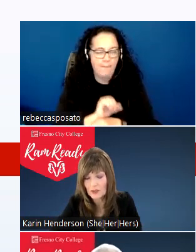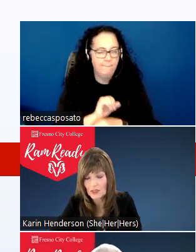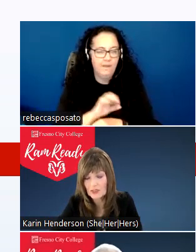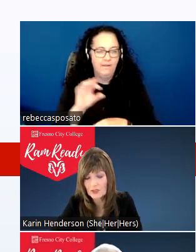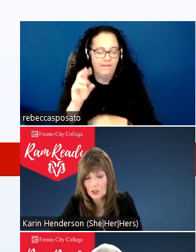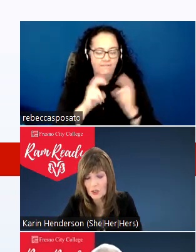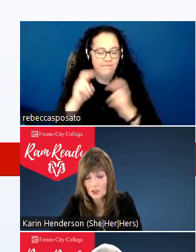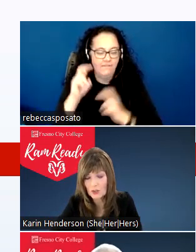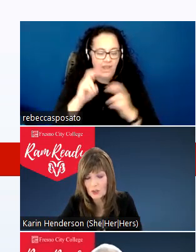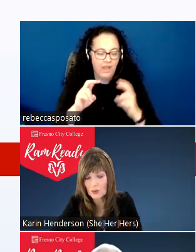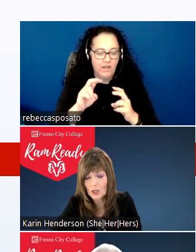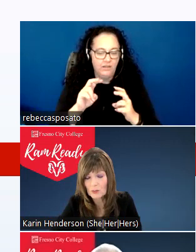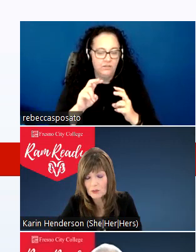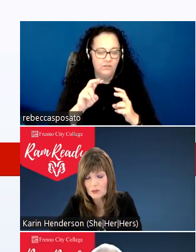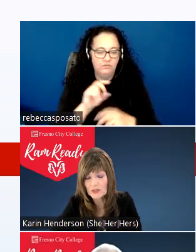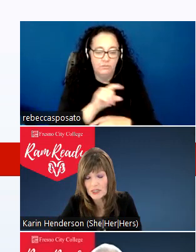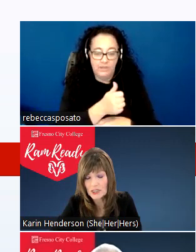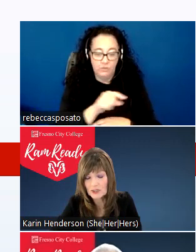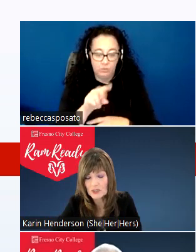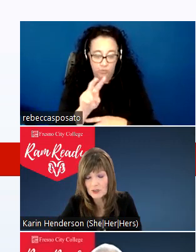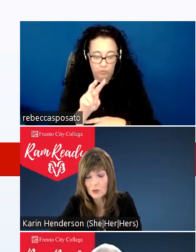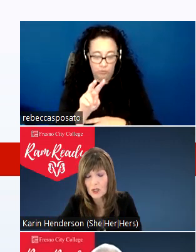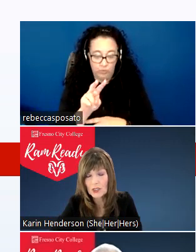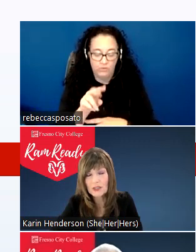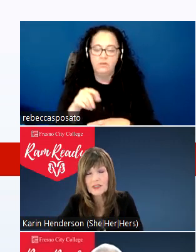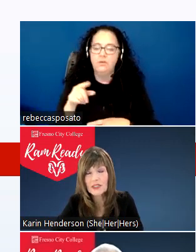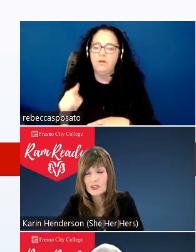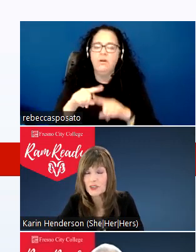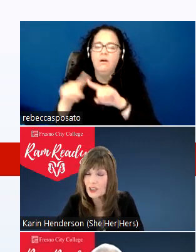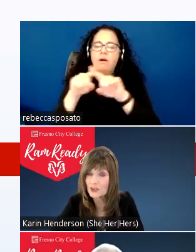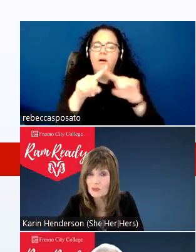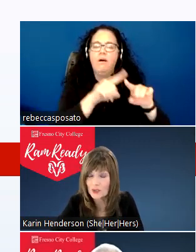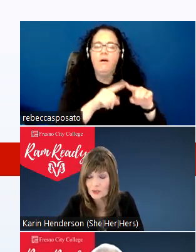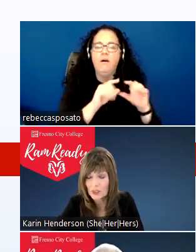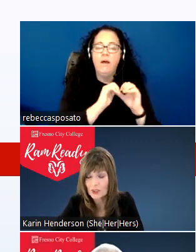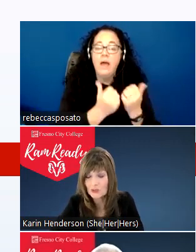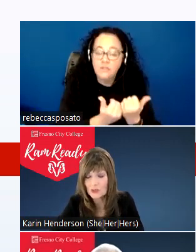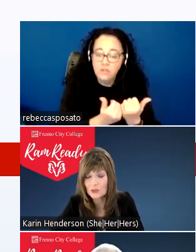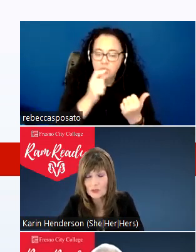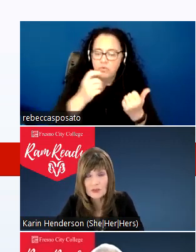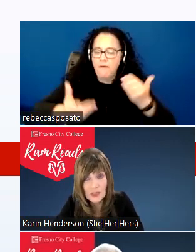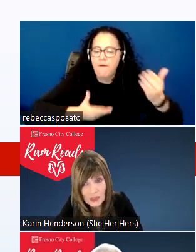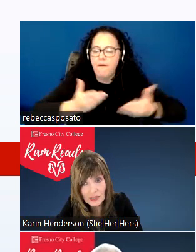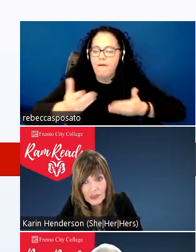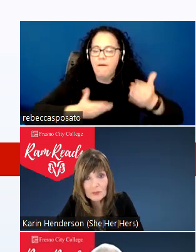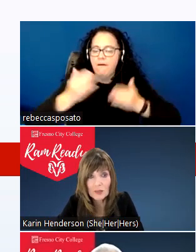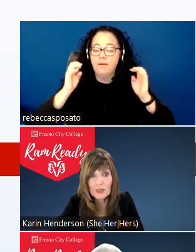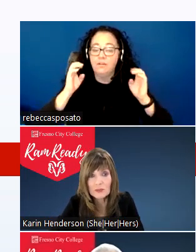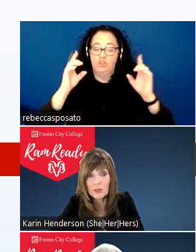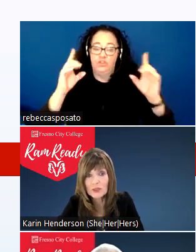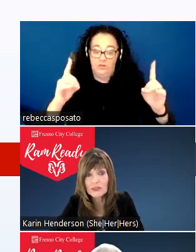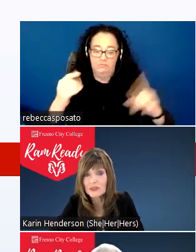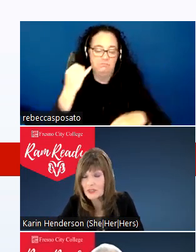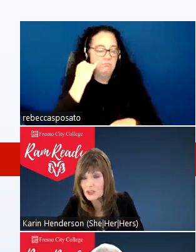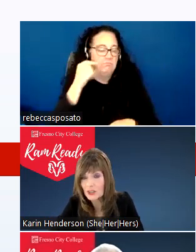And these are career opportunities agencies who are hiring in the education field. So if you're thinking about